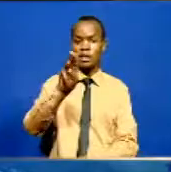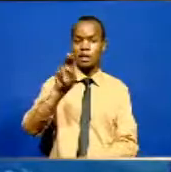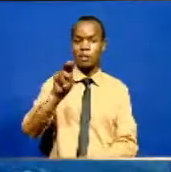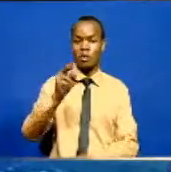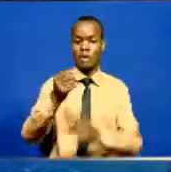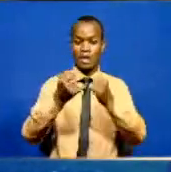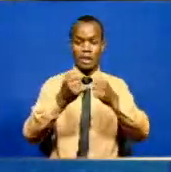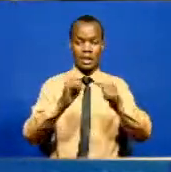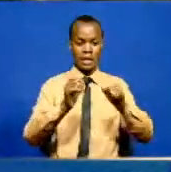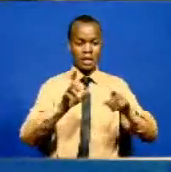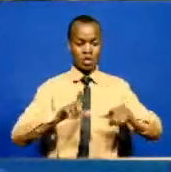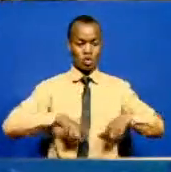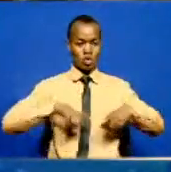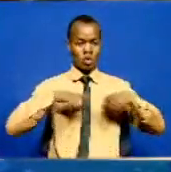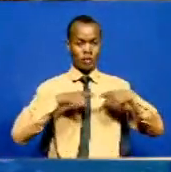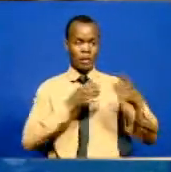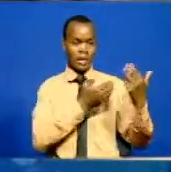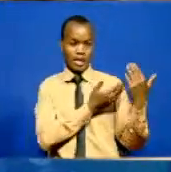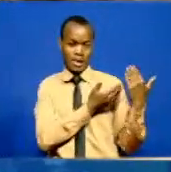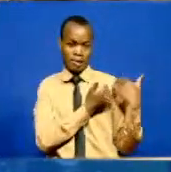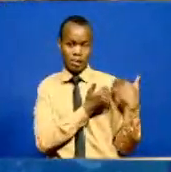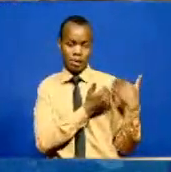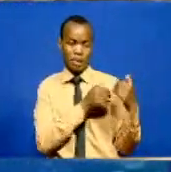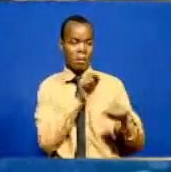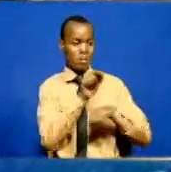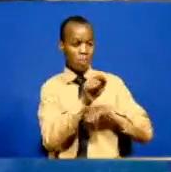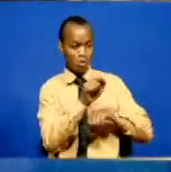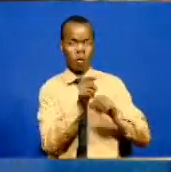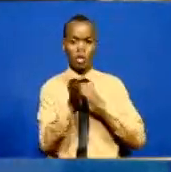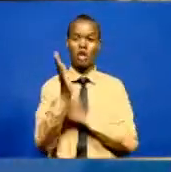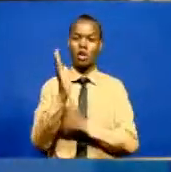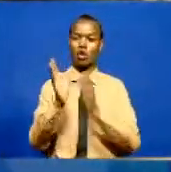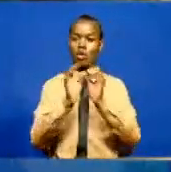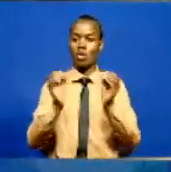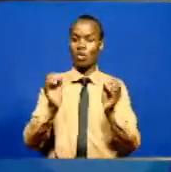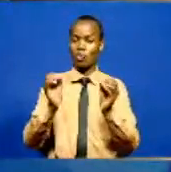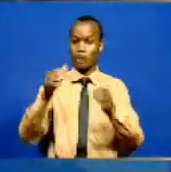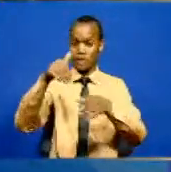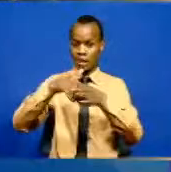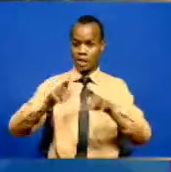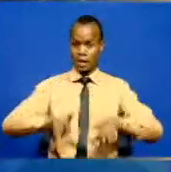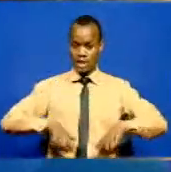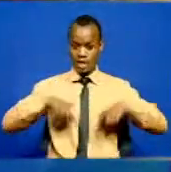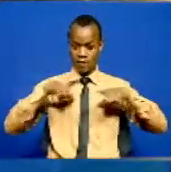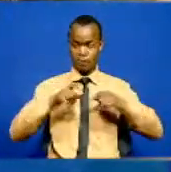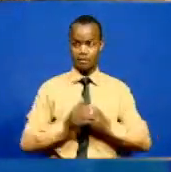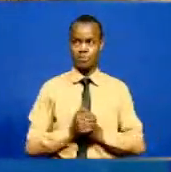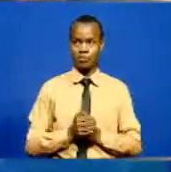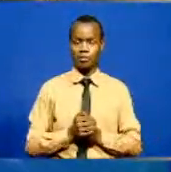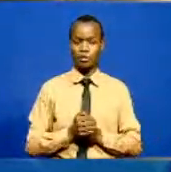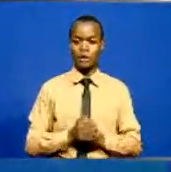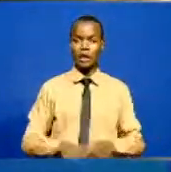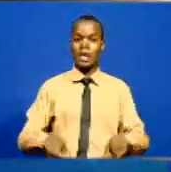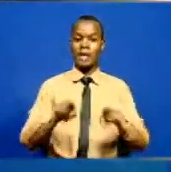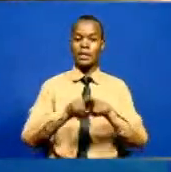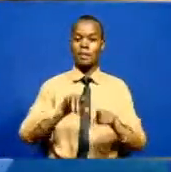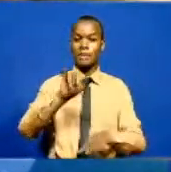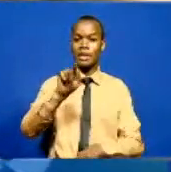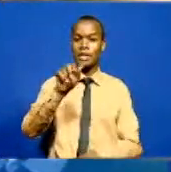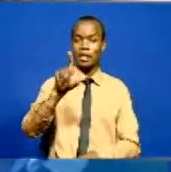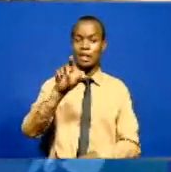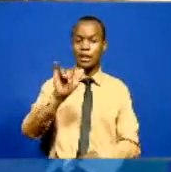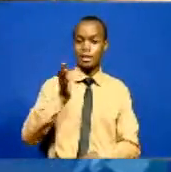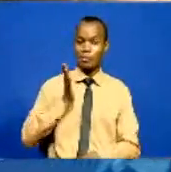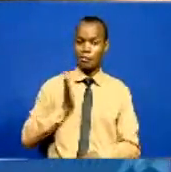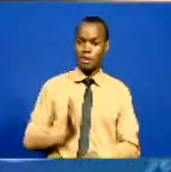within the expectations of not mocking God in his lifetime. The same Italian, Michelangelo,